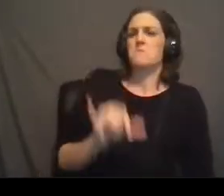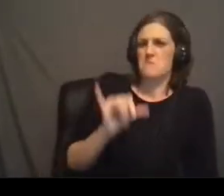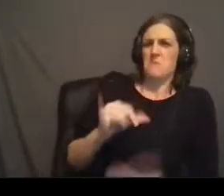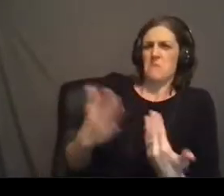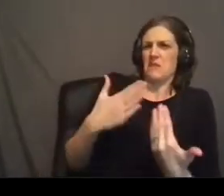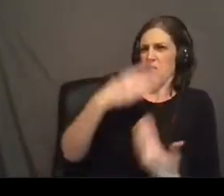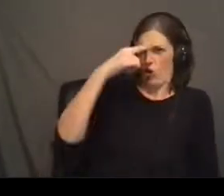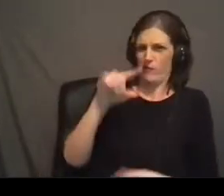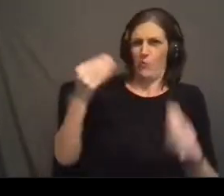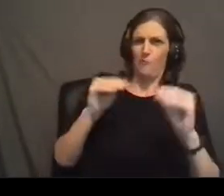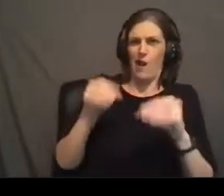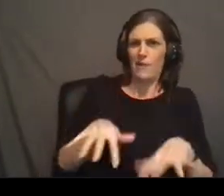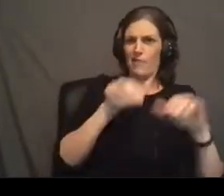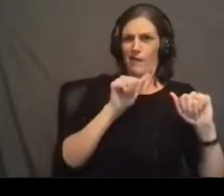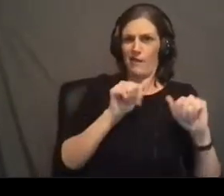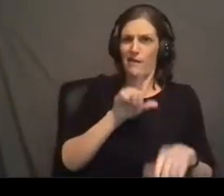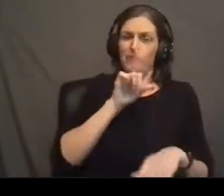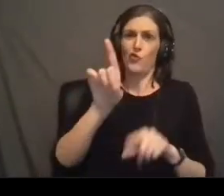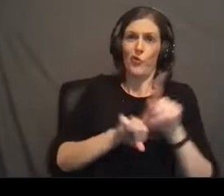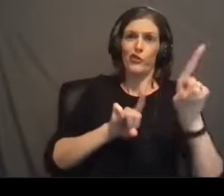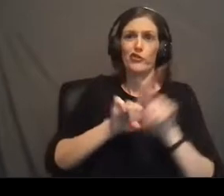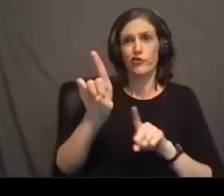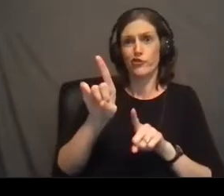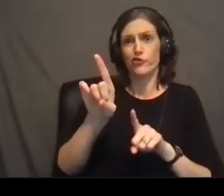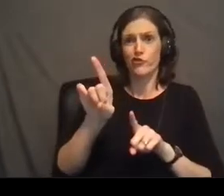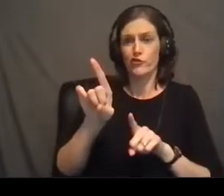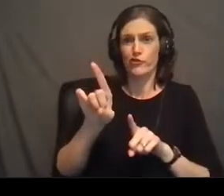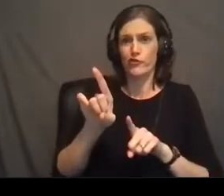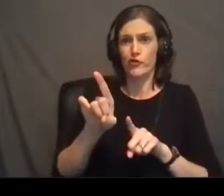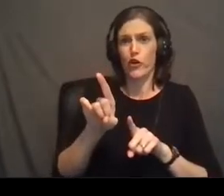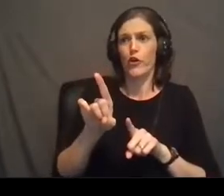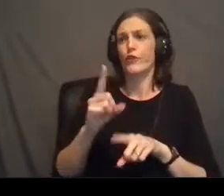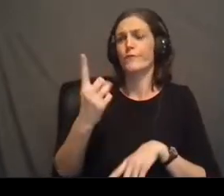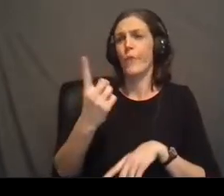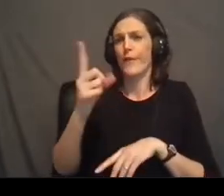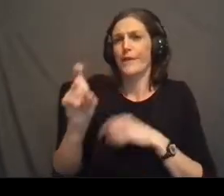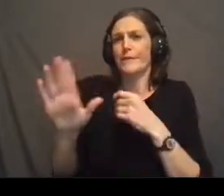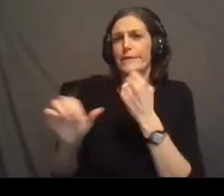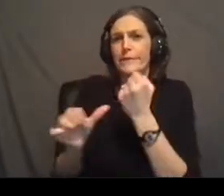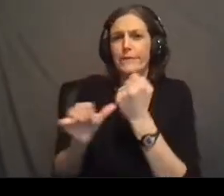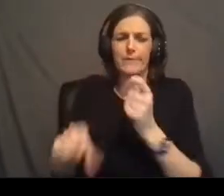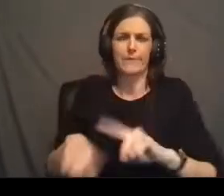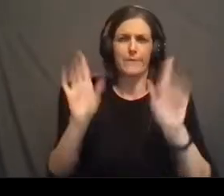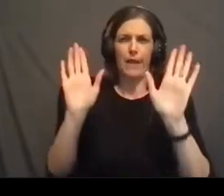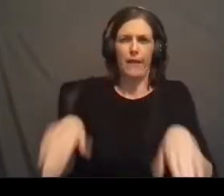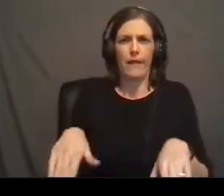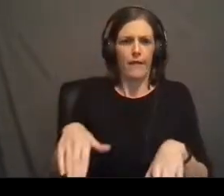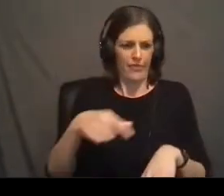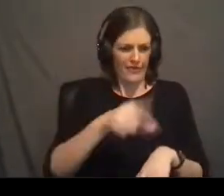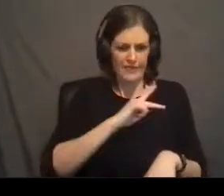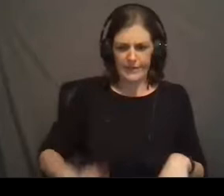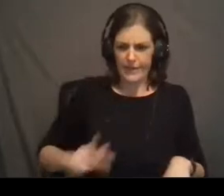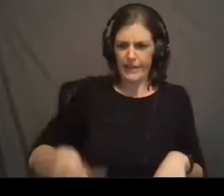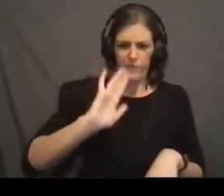for him to pack up and leave. I'm sure the stars don't need Melchior's assistance, but these kingdom's riches will surely fall apart if I'm not here to keep